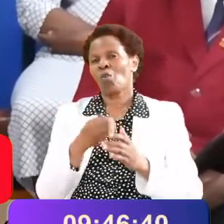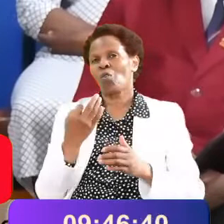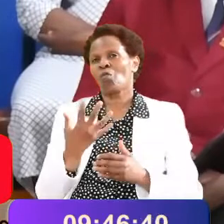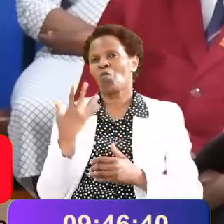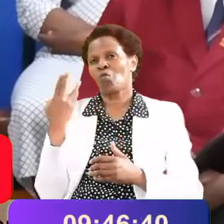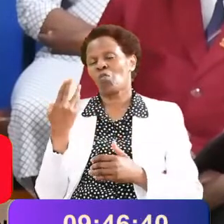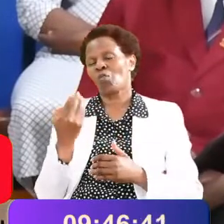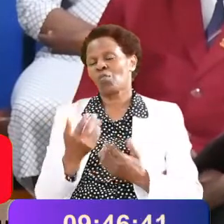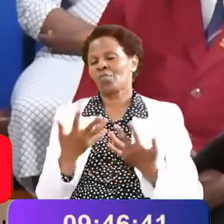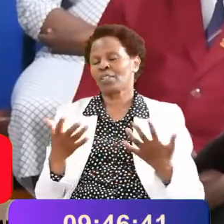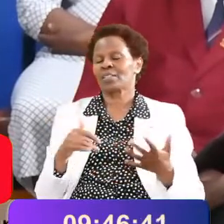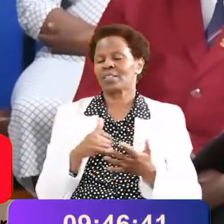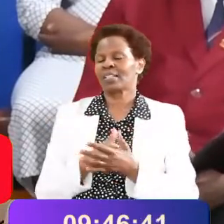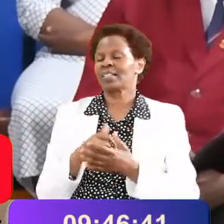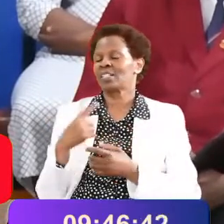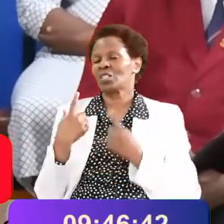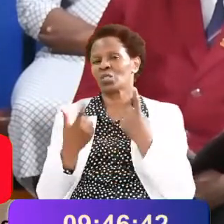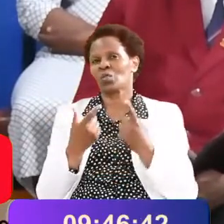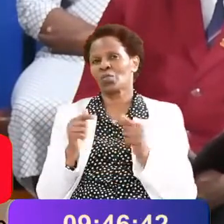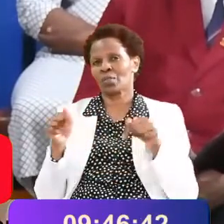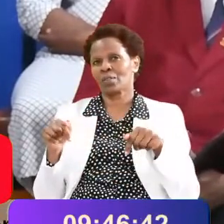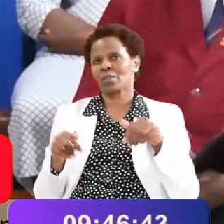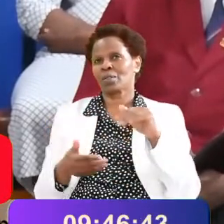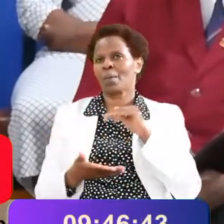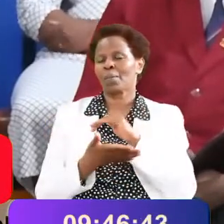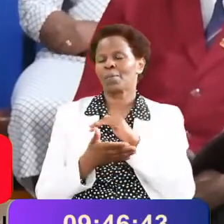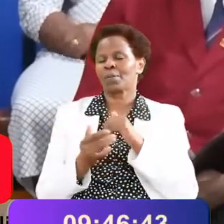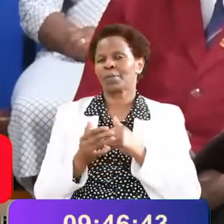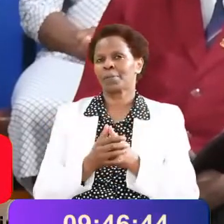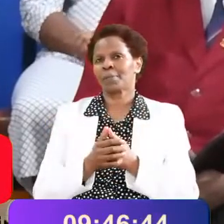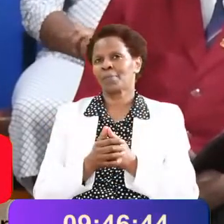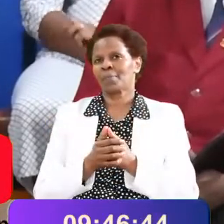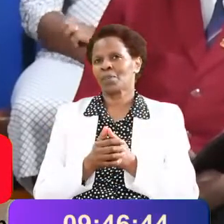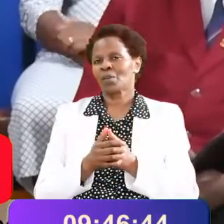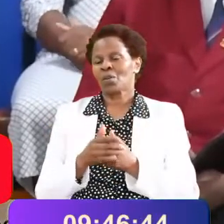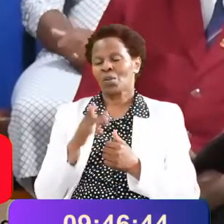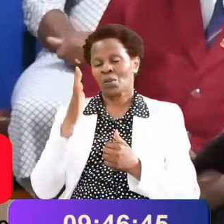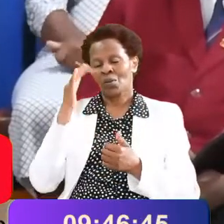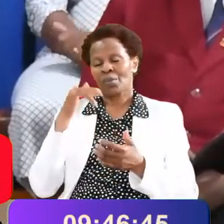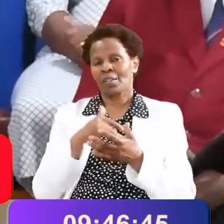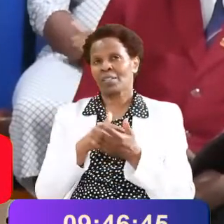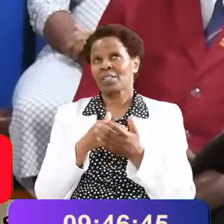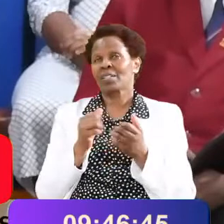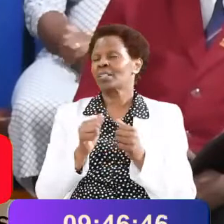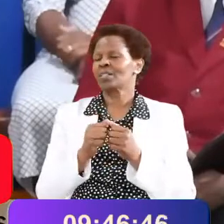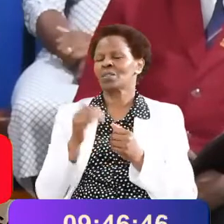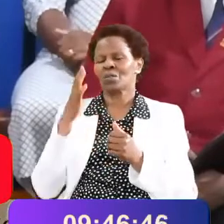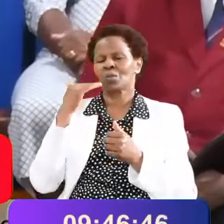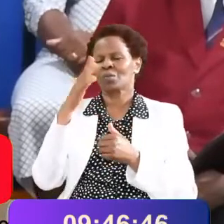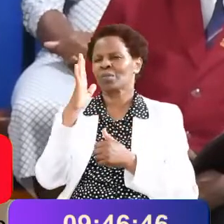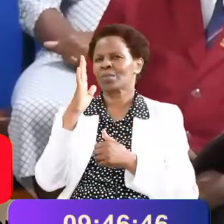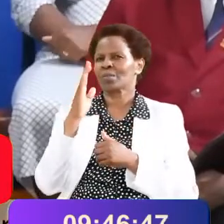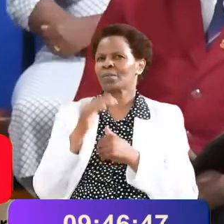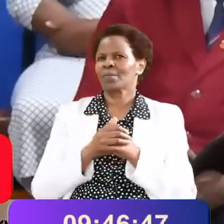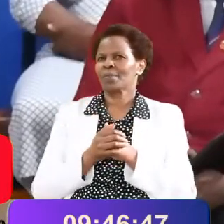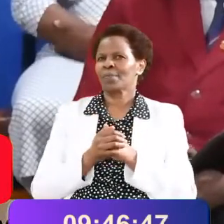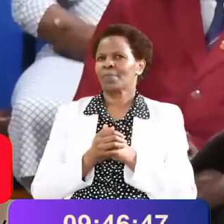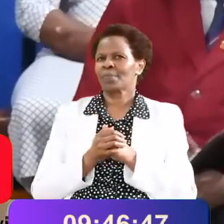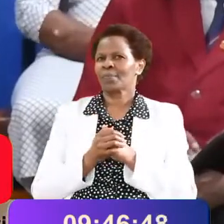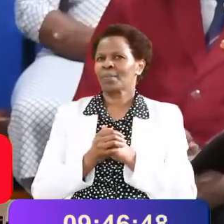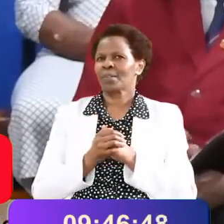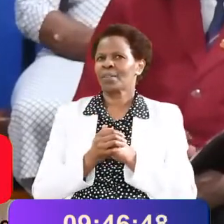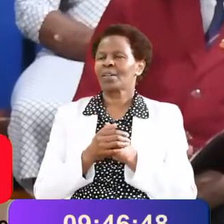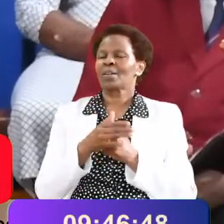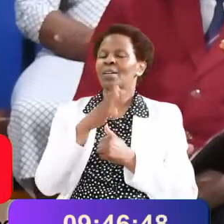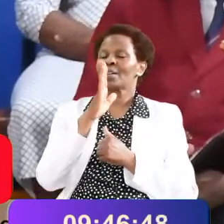discussed this morning. In terms of godliness, we know that Joseph was godly. Seven times it is mentioned, and God